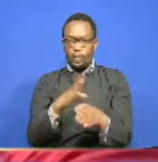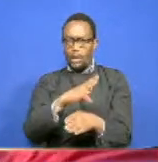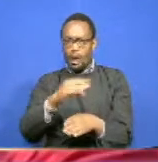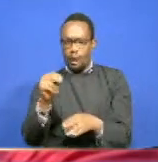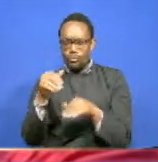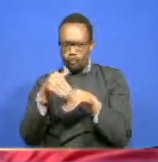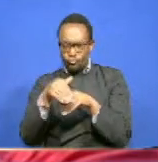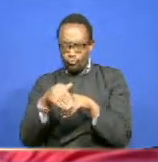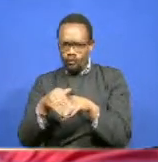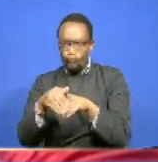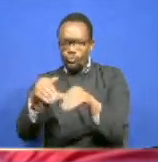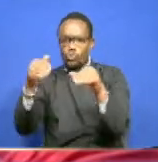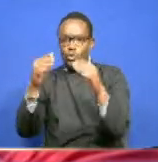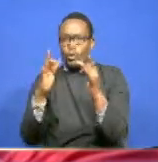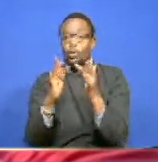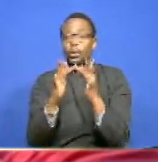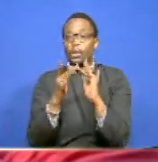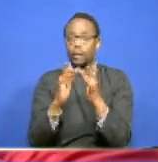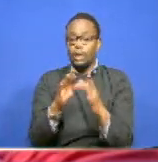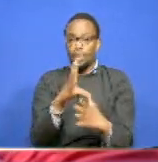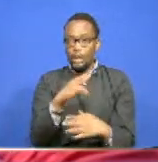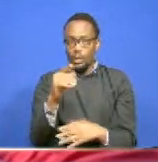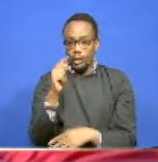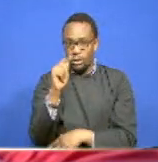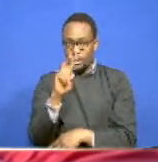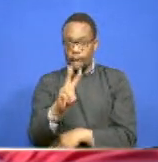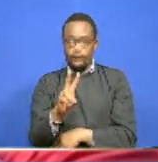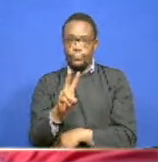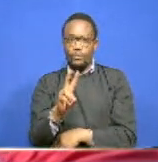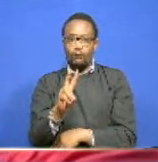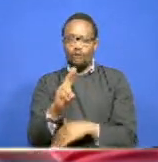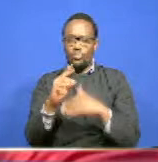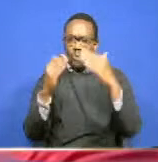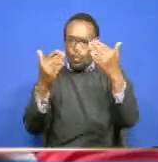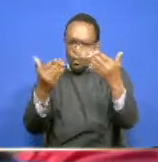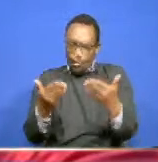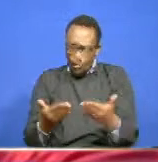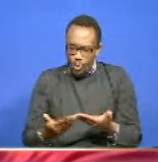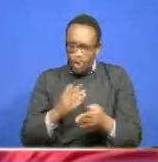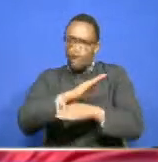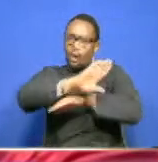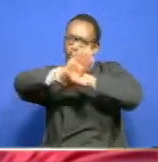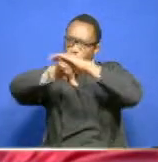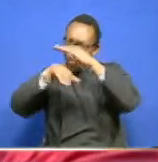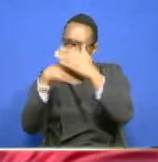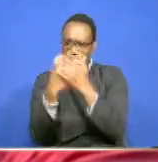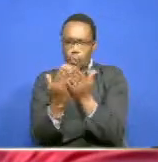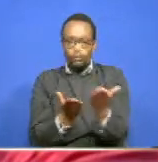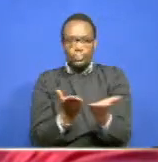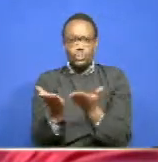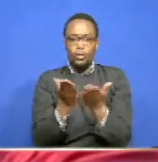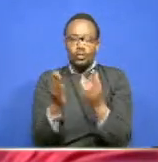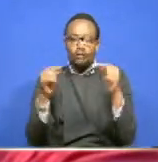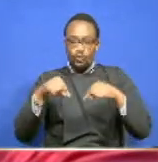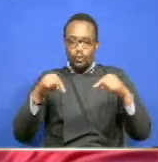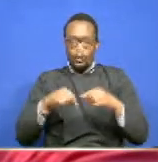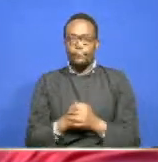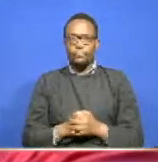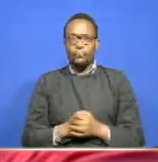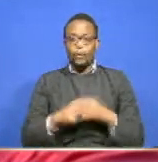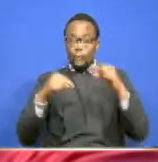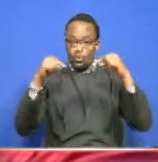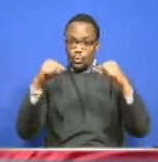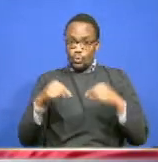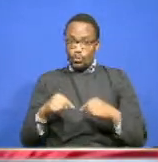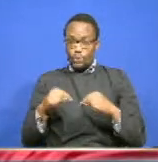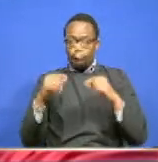following us on the virtual on television, we welcome you to this service today. Today we celebrate